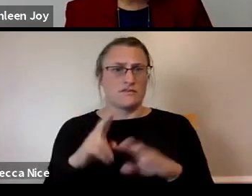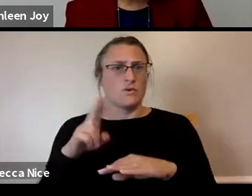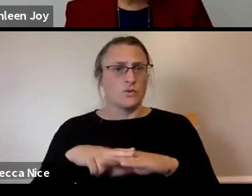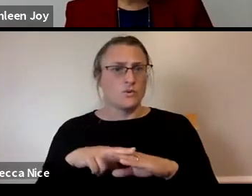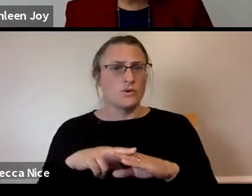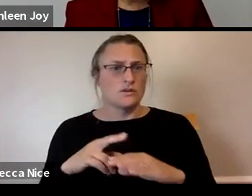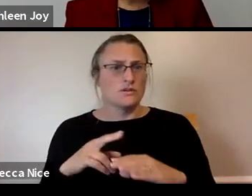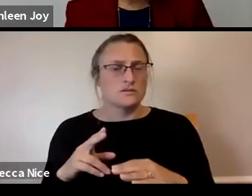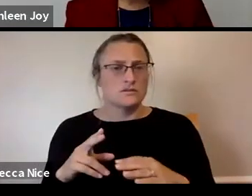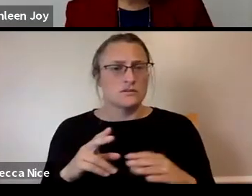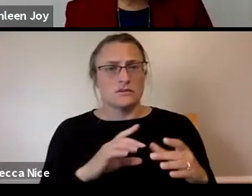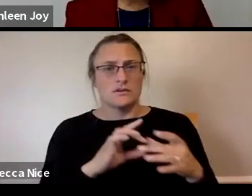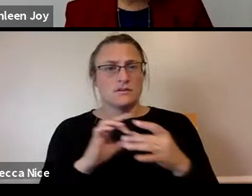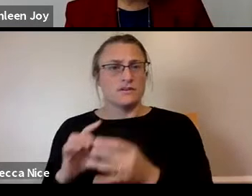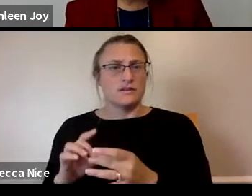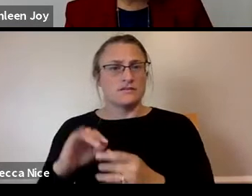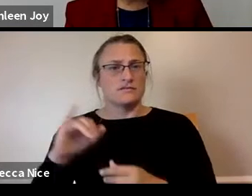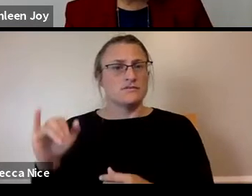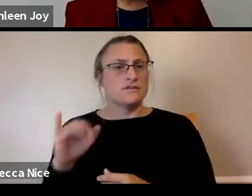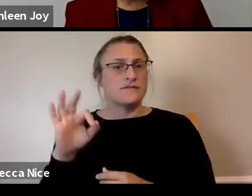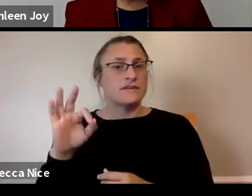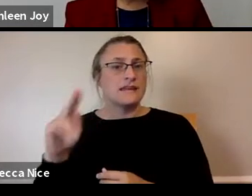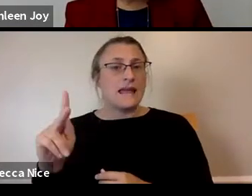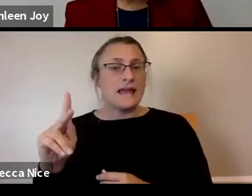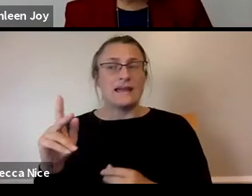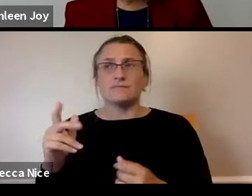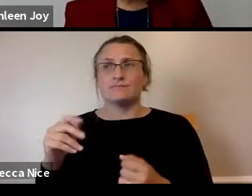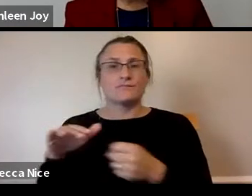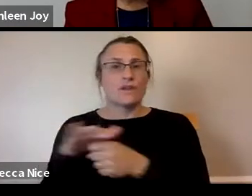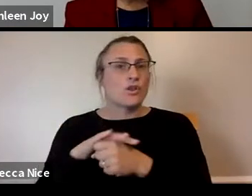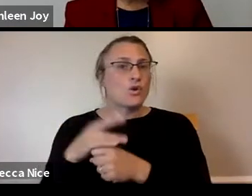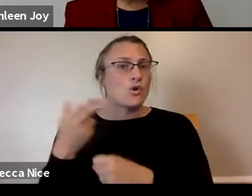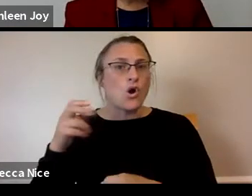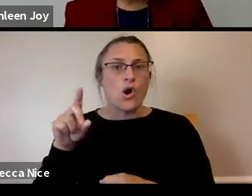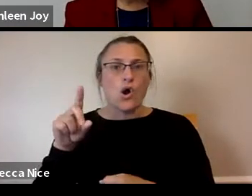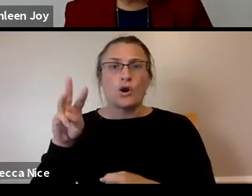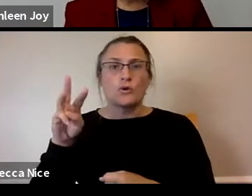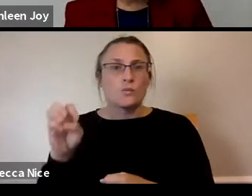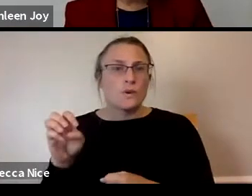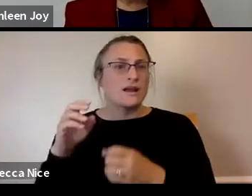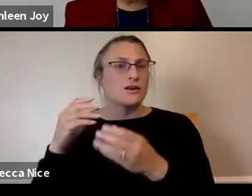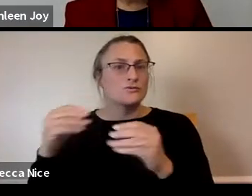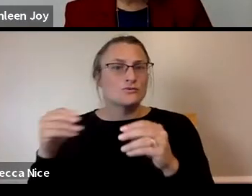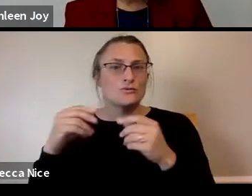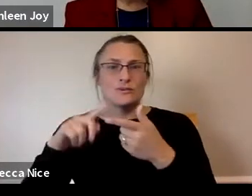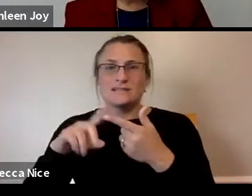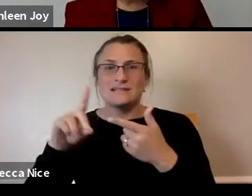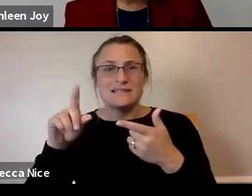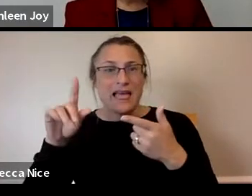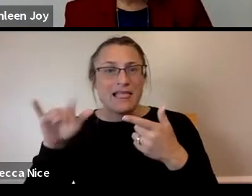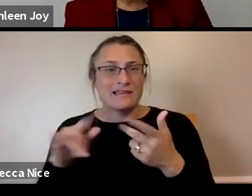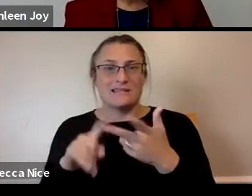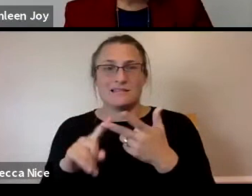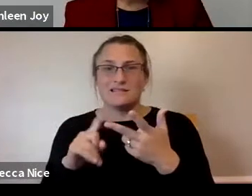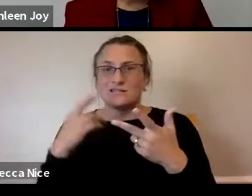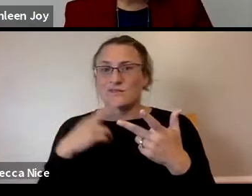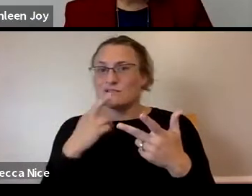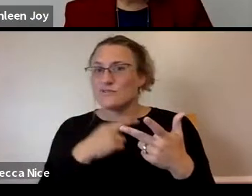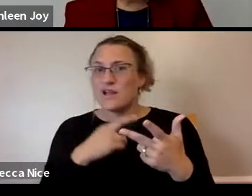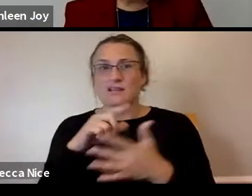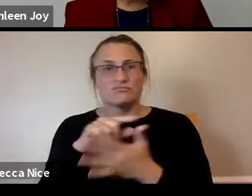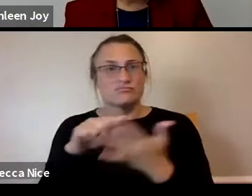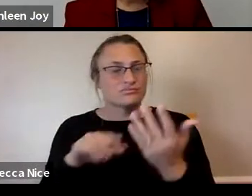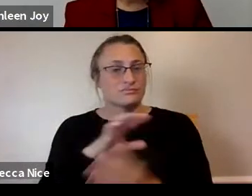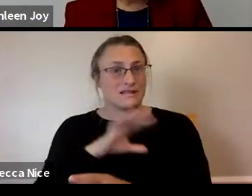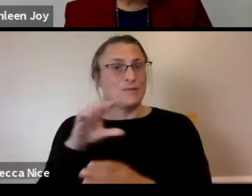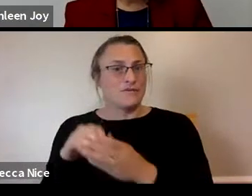as the JFK, the local hardware stores and local delis and all the restaurants and everything were involved in